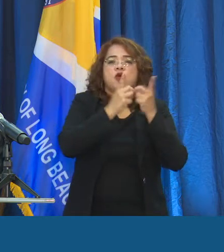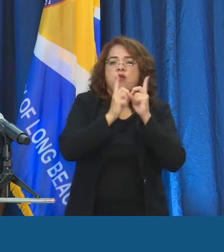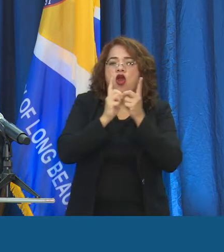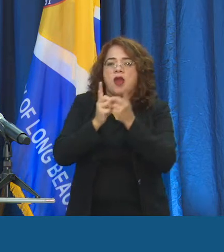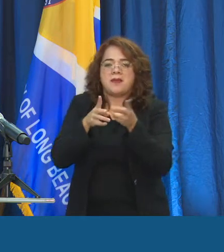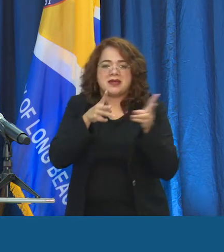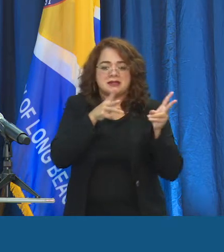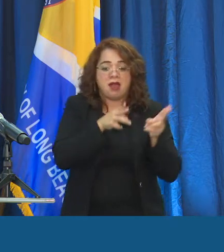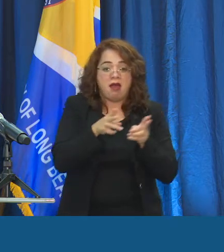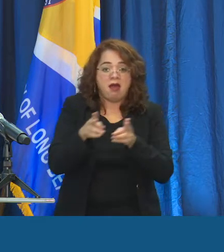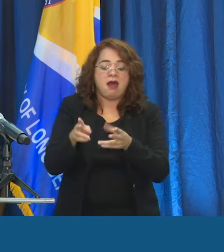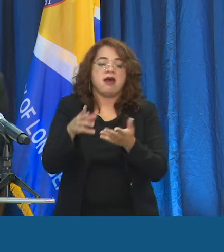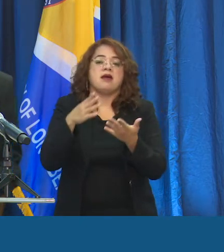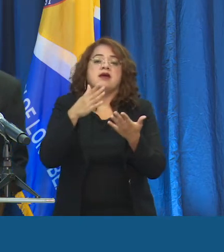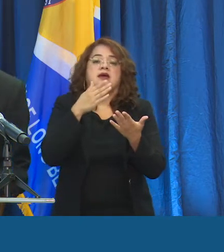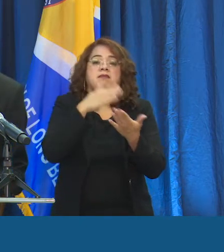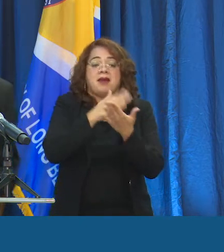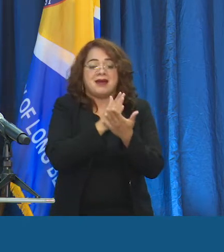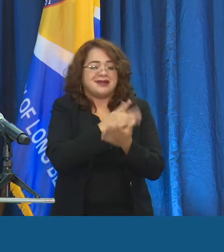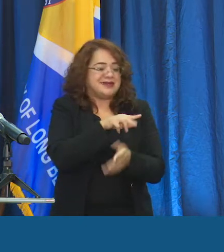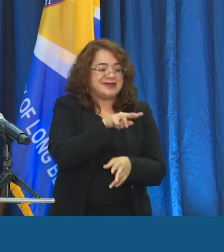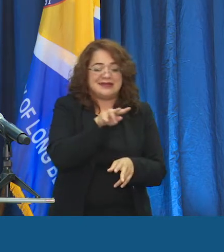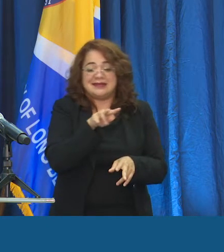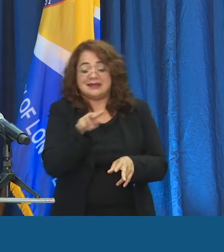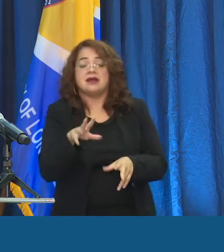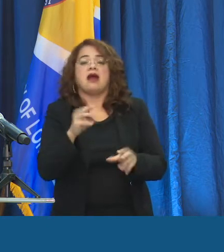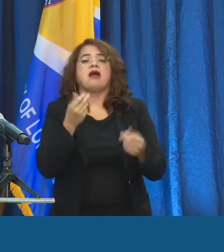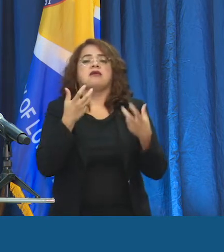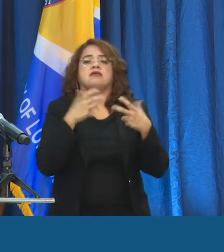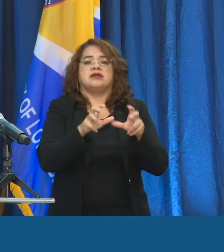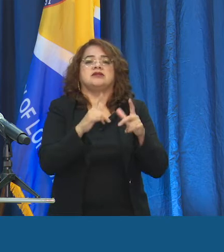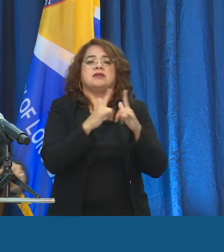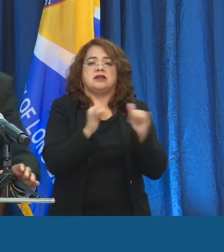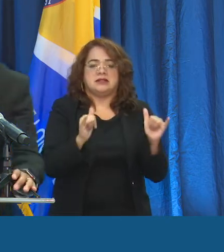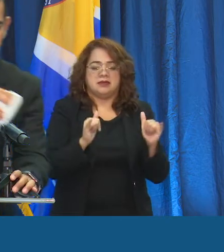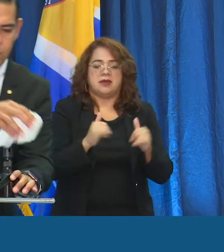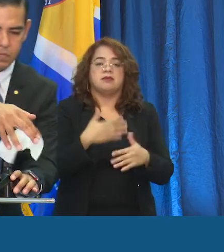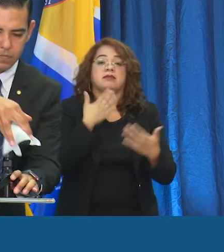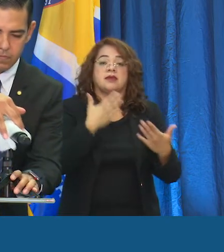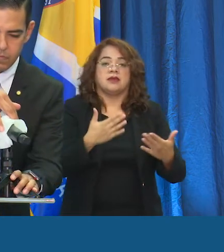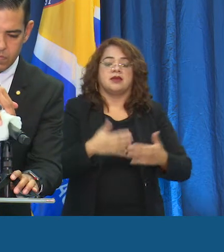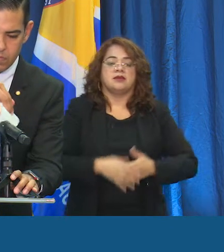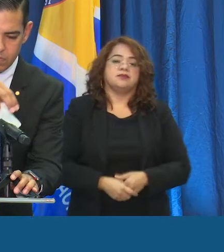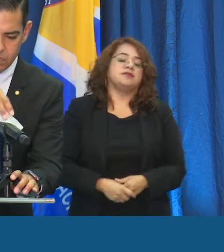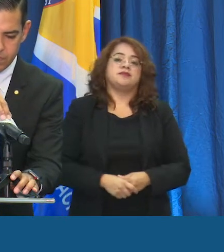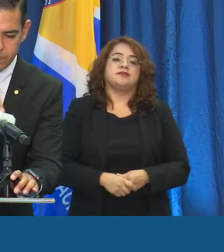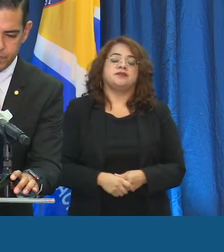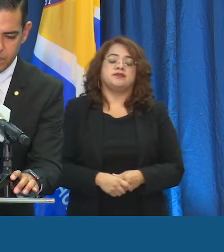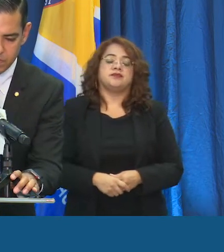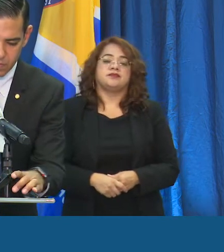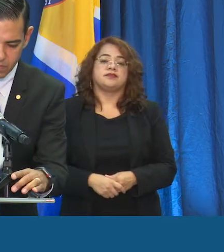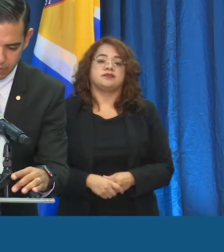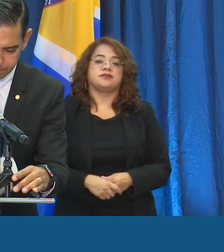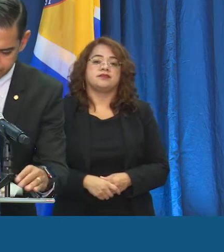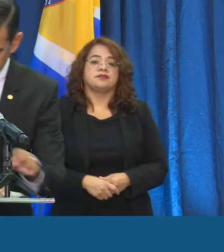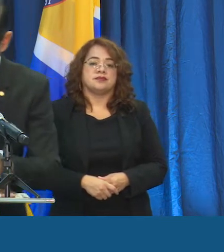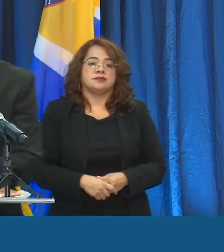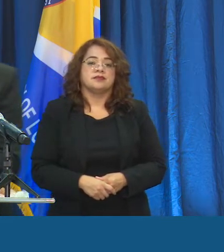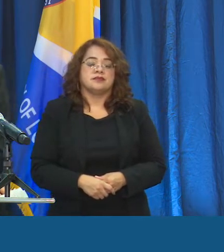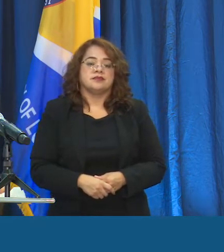also some investments. And then we'll answer questions. Thank you.